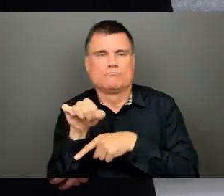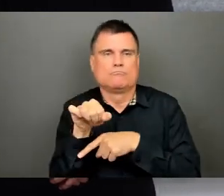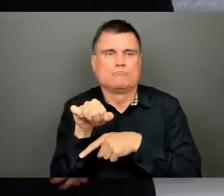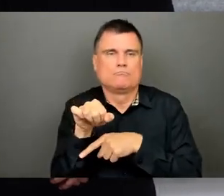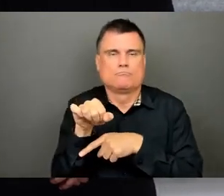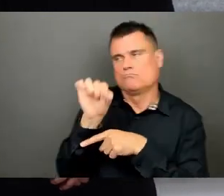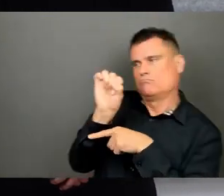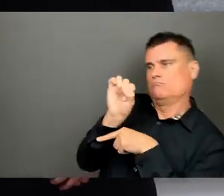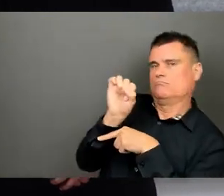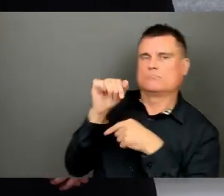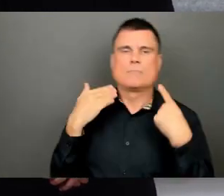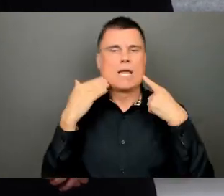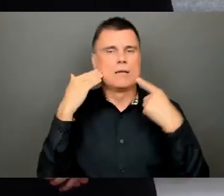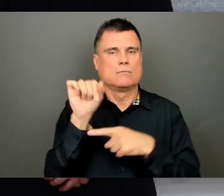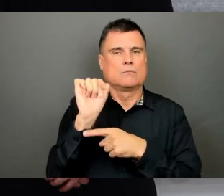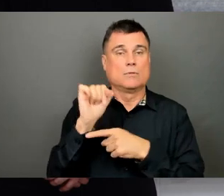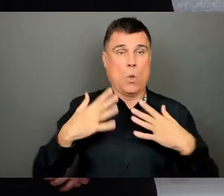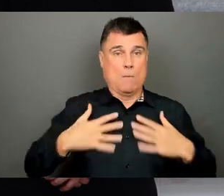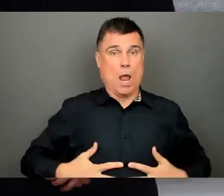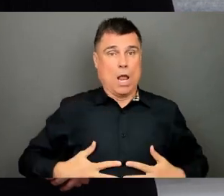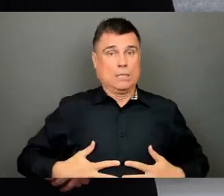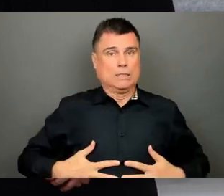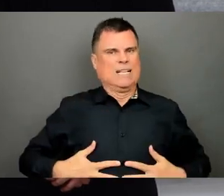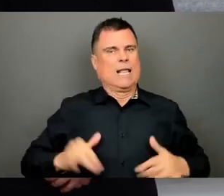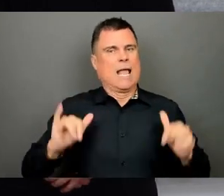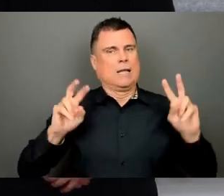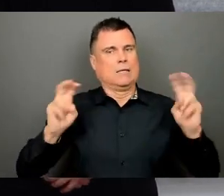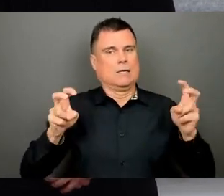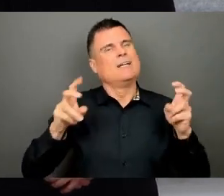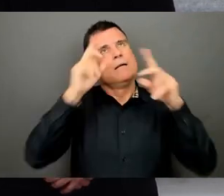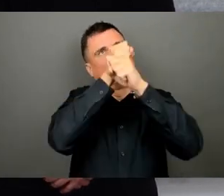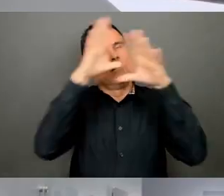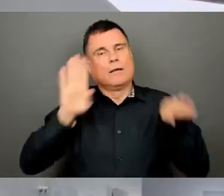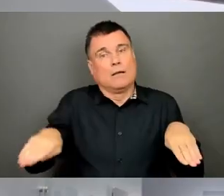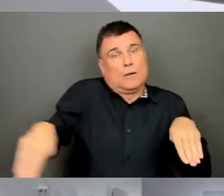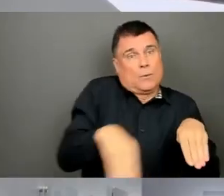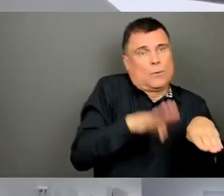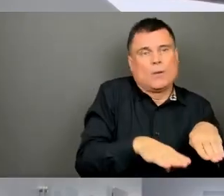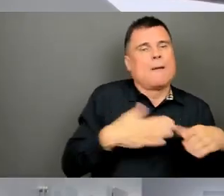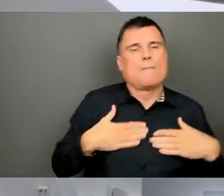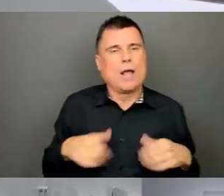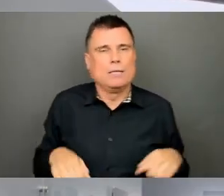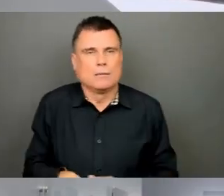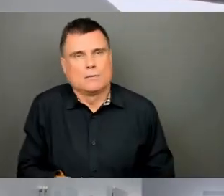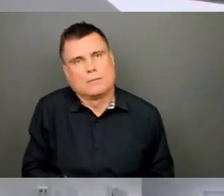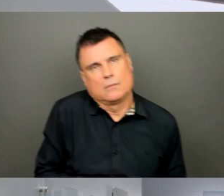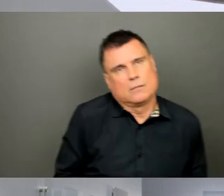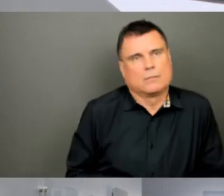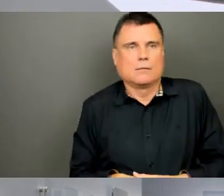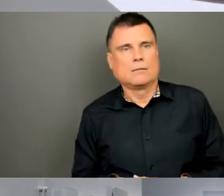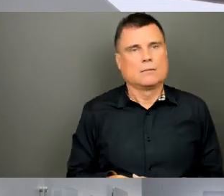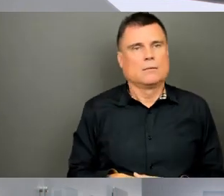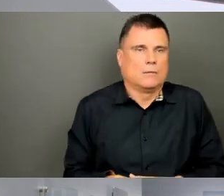a torso slide more than a leg slide. So thinking about that. All right, so